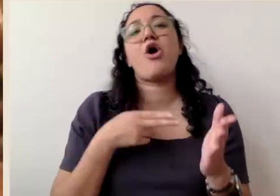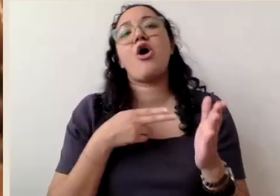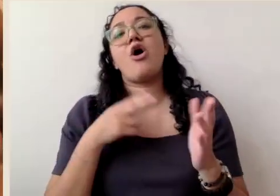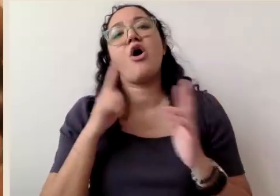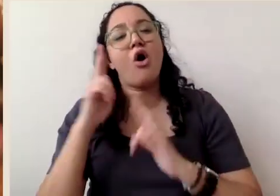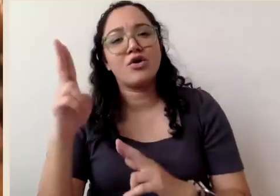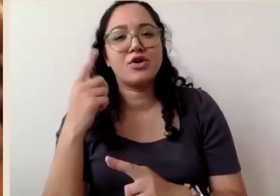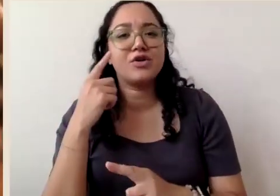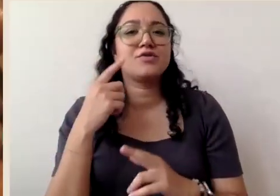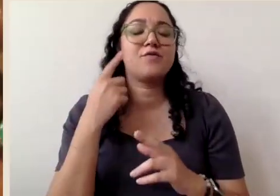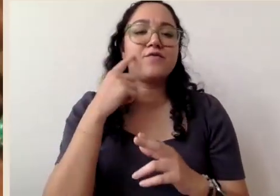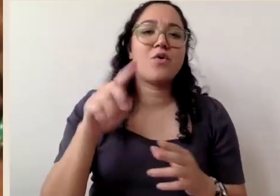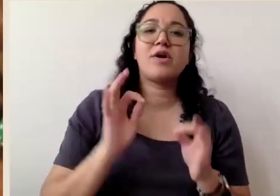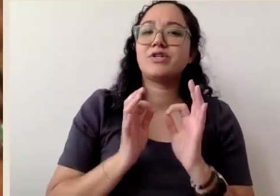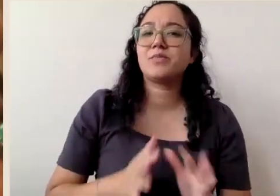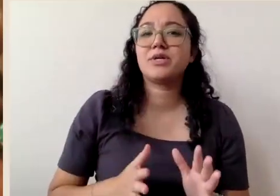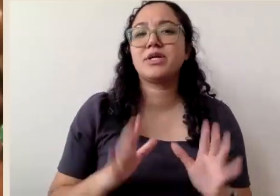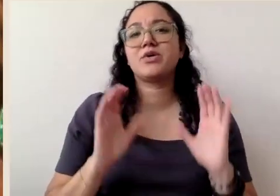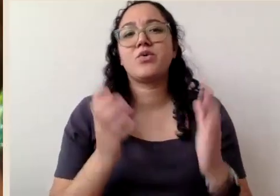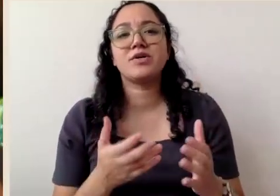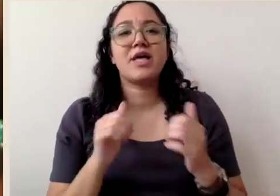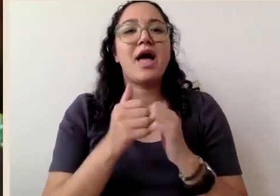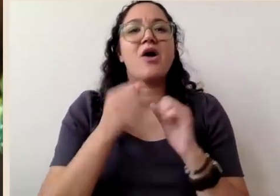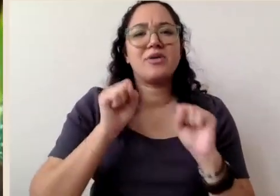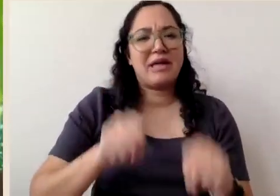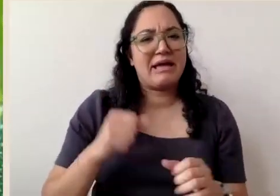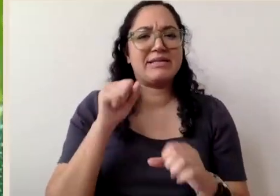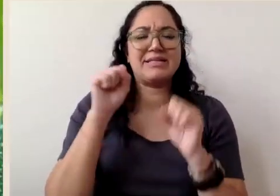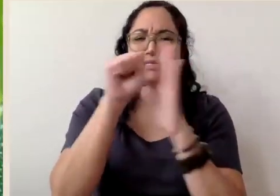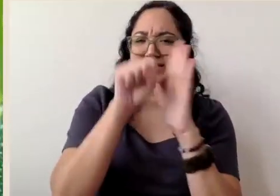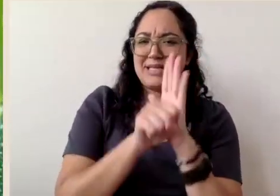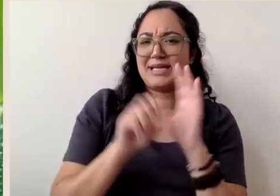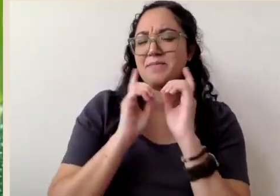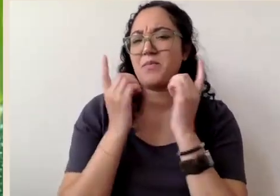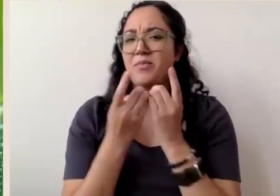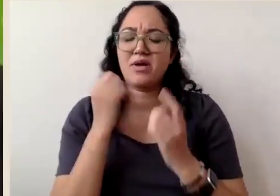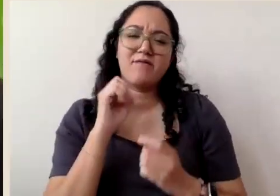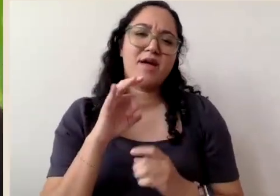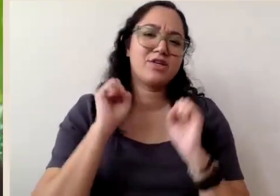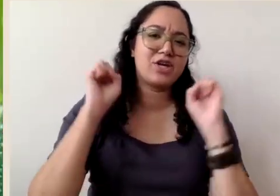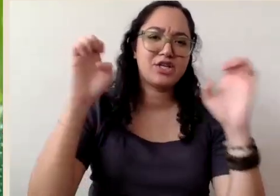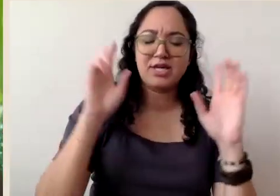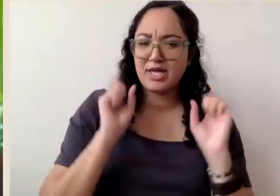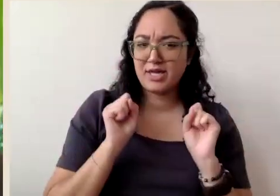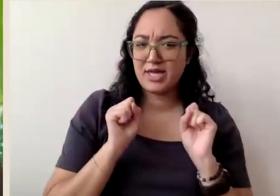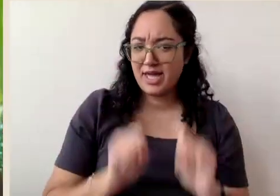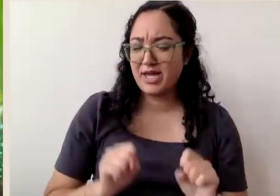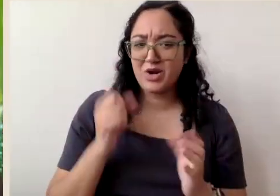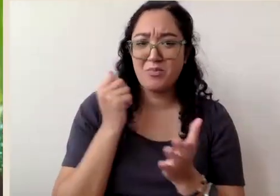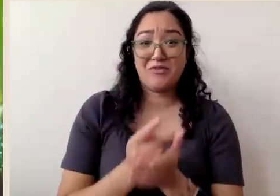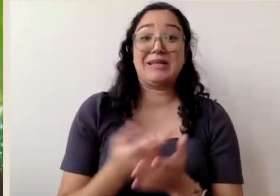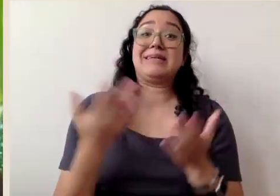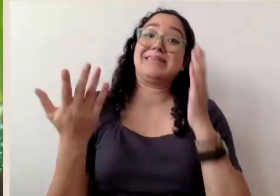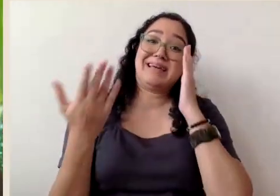college. How can we get the State Department of Education to approve this? So I think the question in terms of the battle with the State